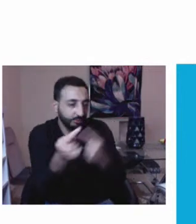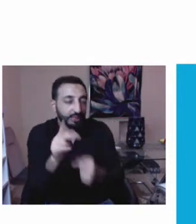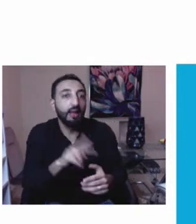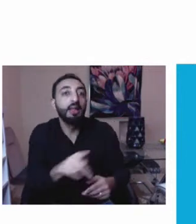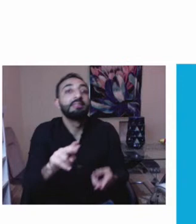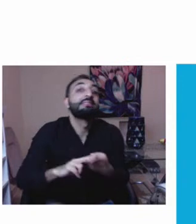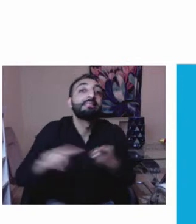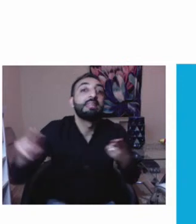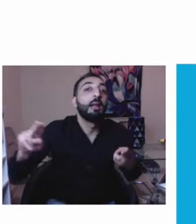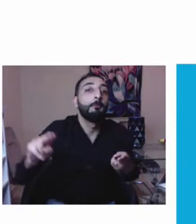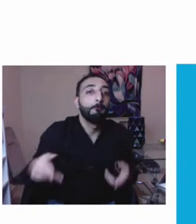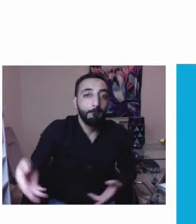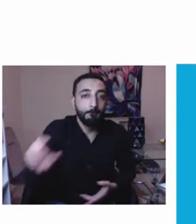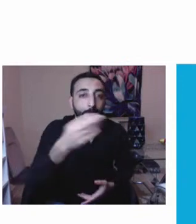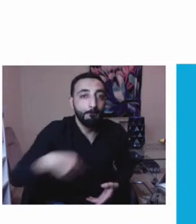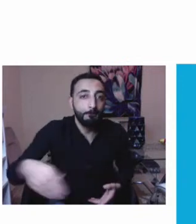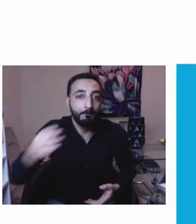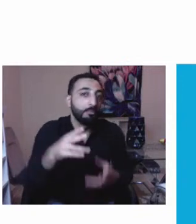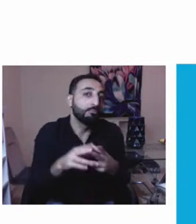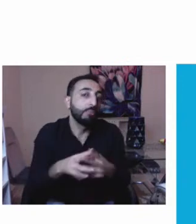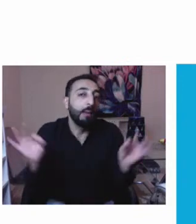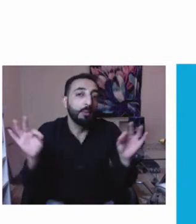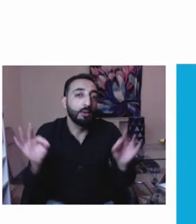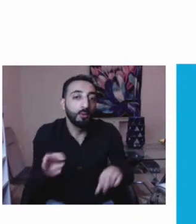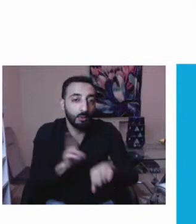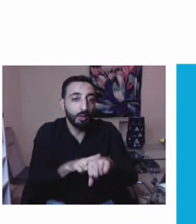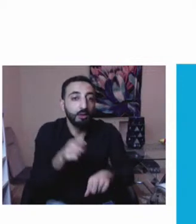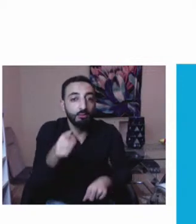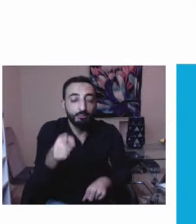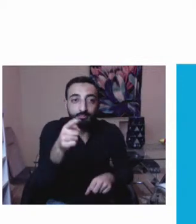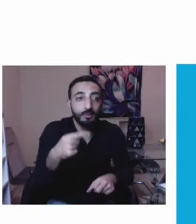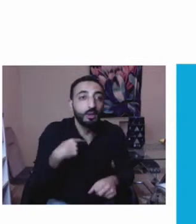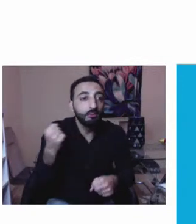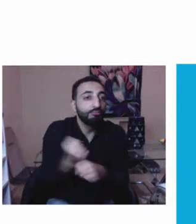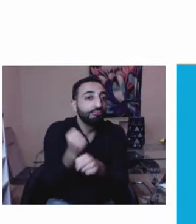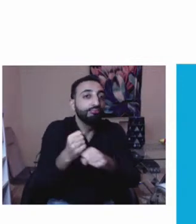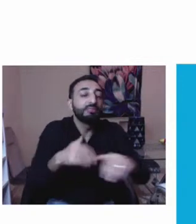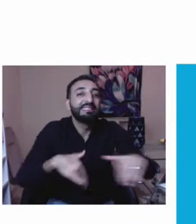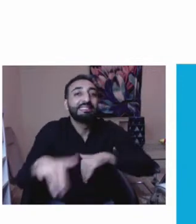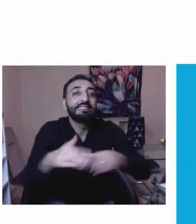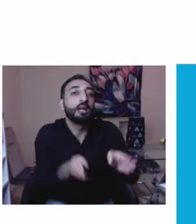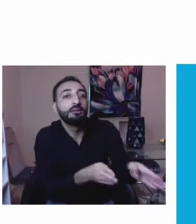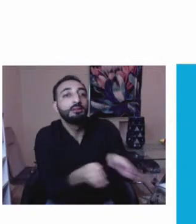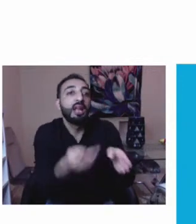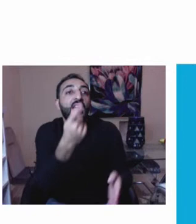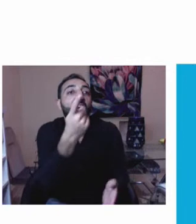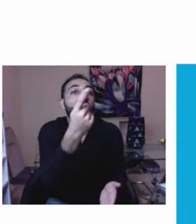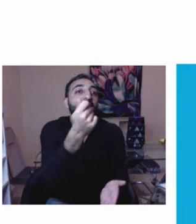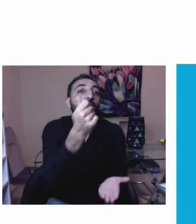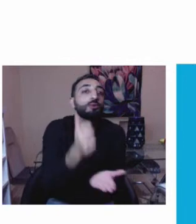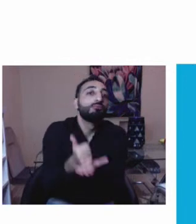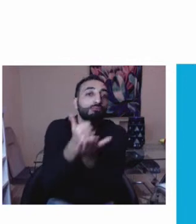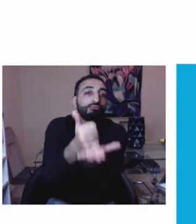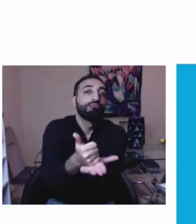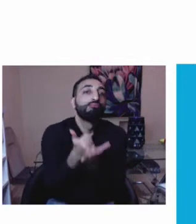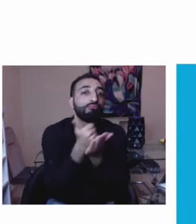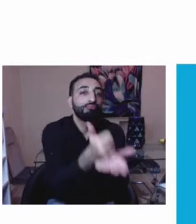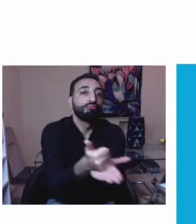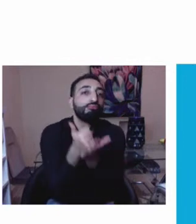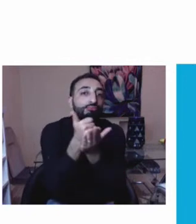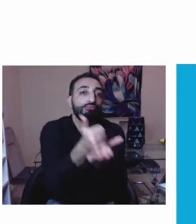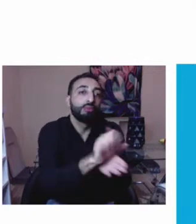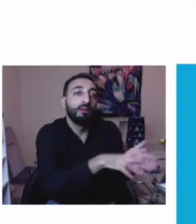credible ways of financing youth peace and security agenda, young people and their organization movements and networks in peace